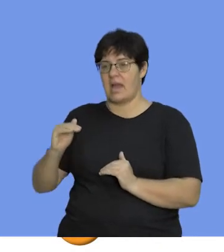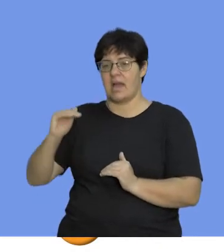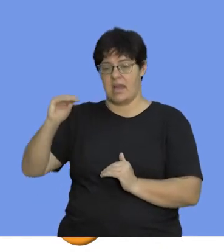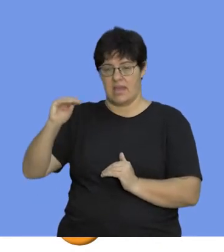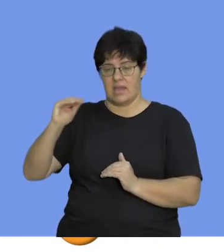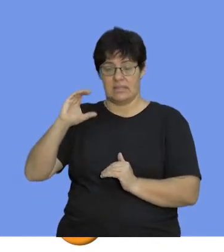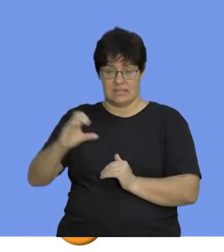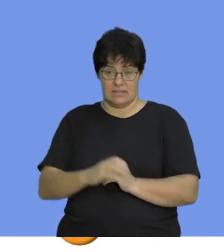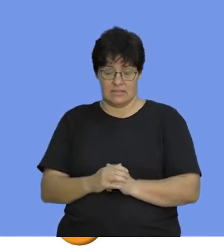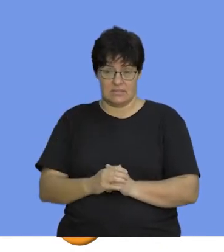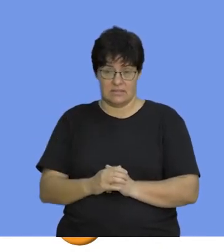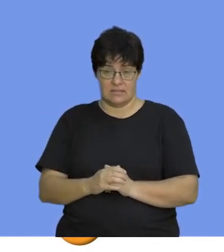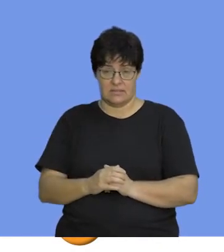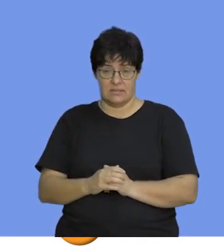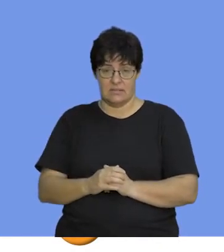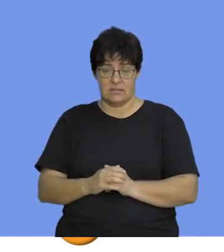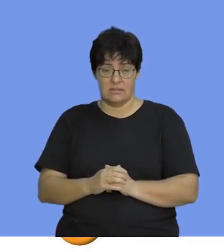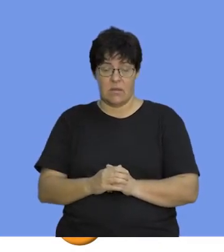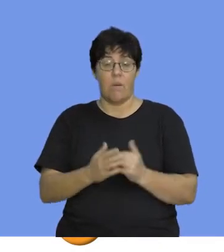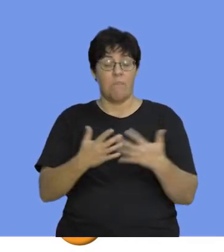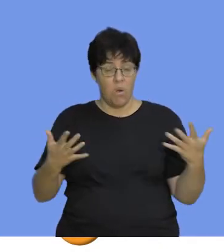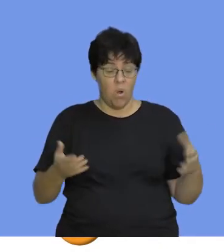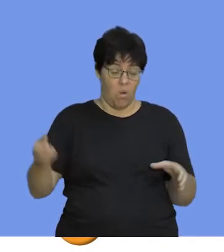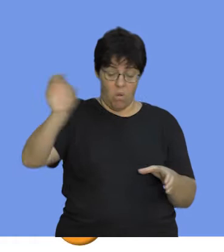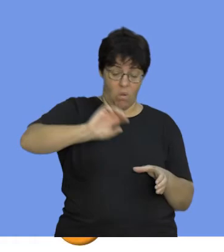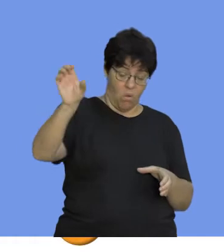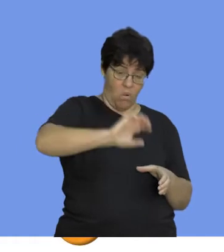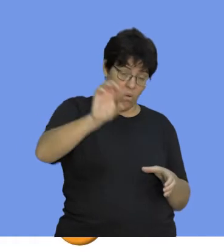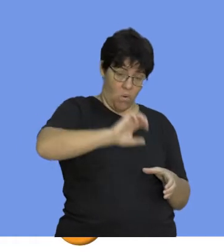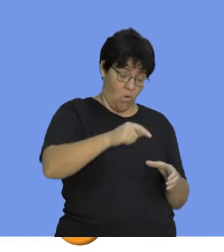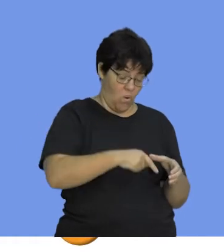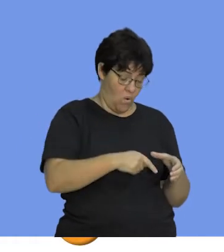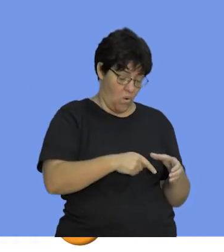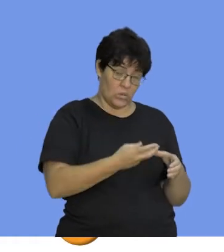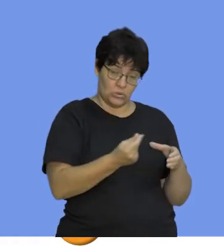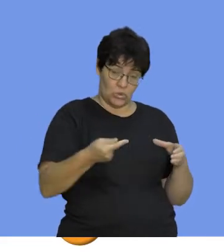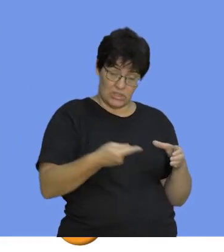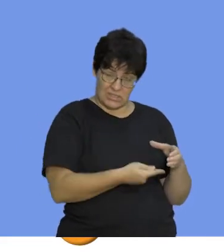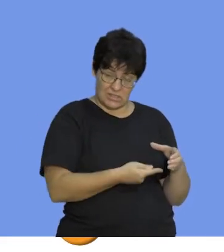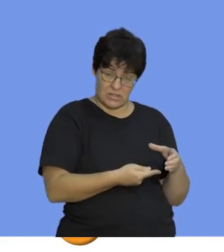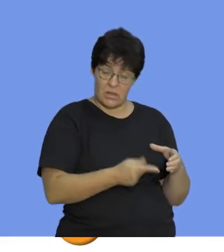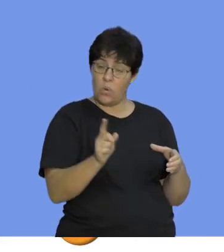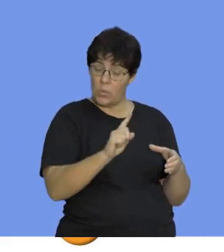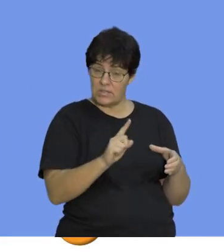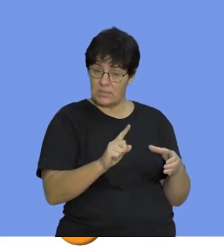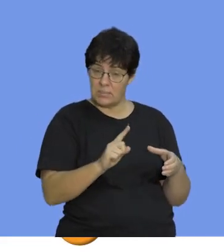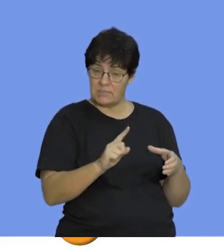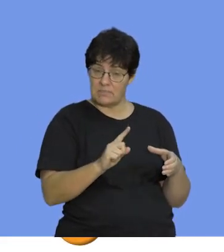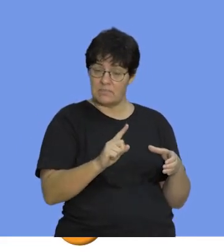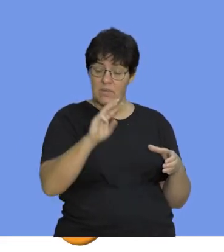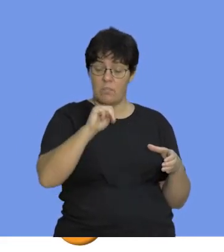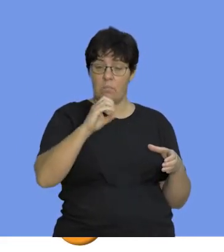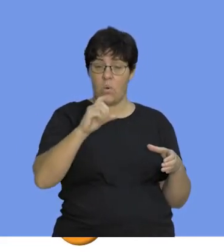and higher. What does that mean? As we add more solid particles into the solution, what is happening?